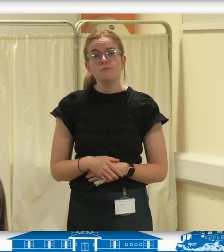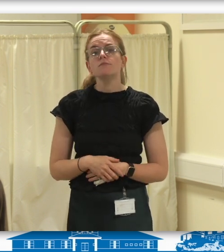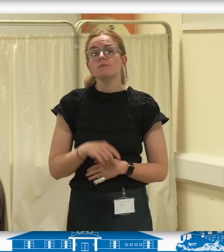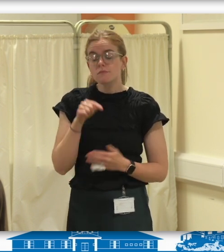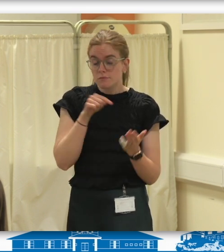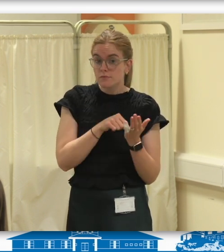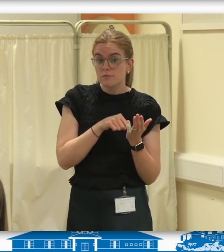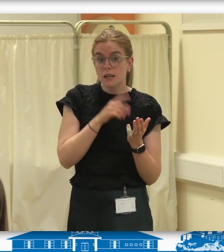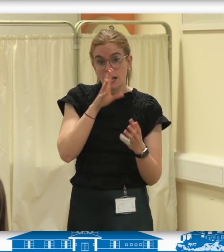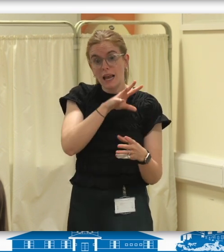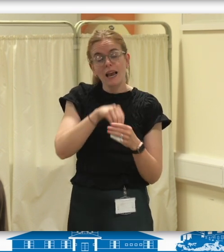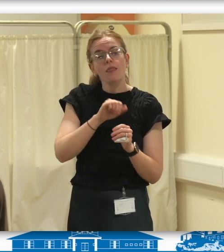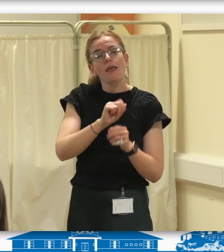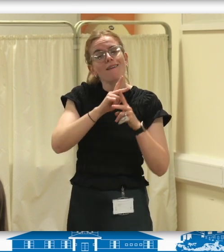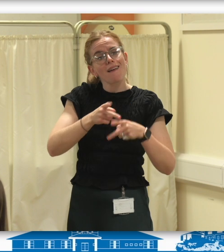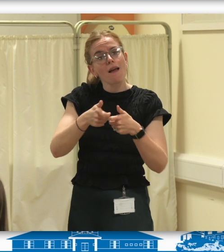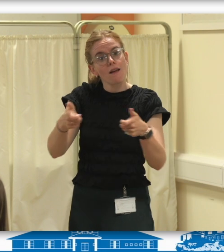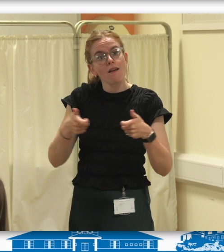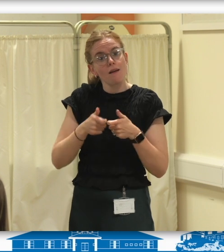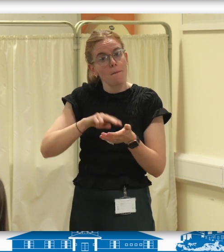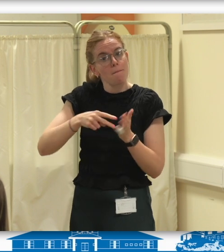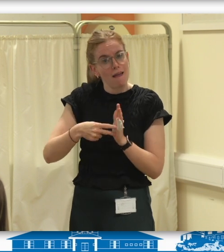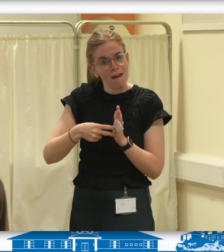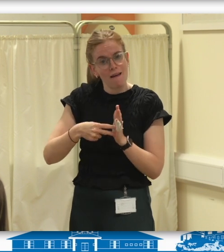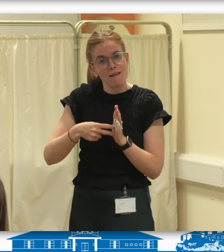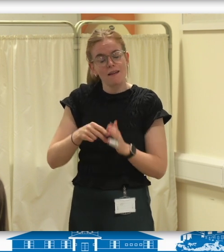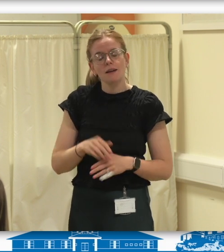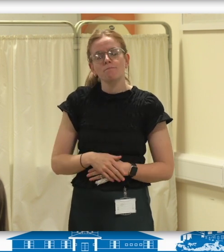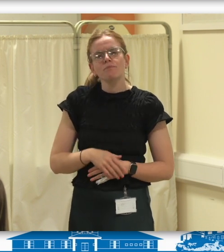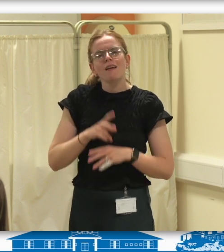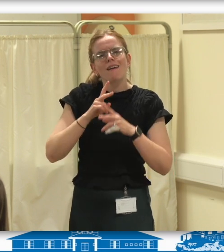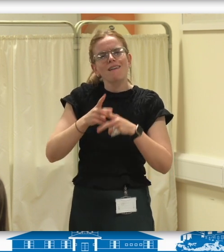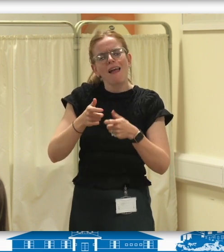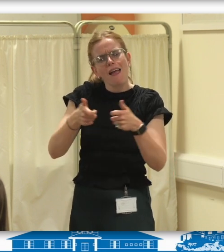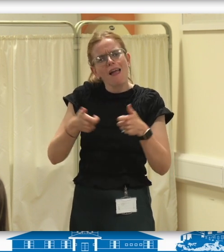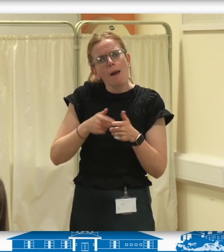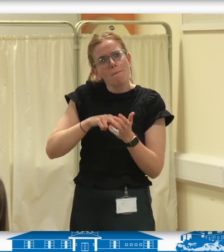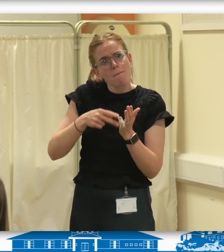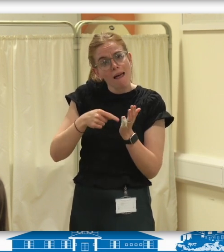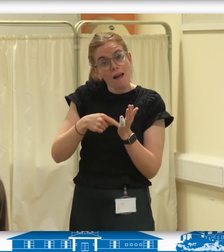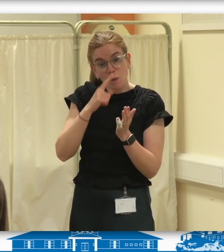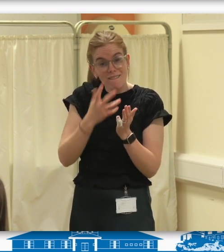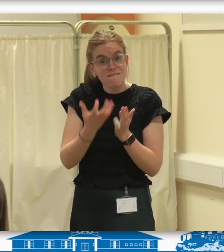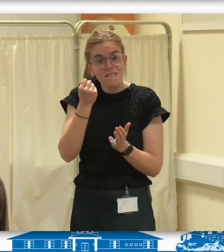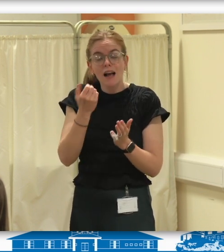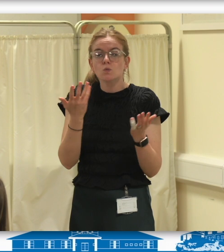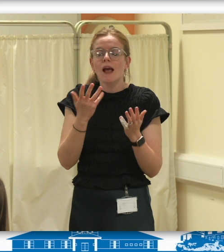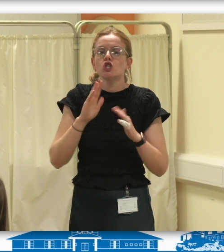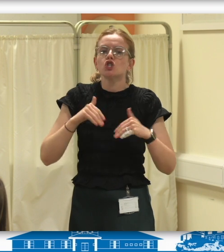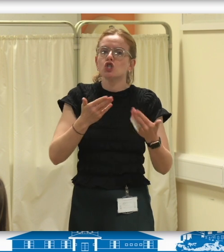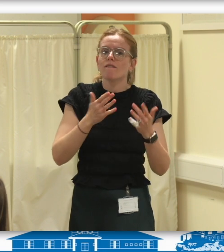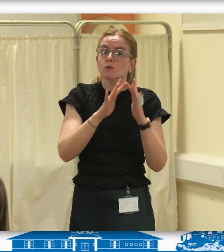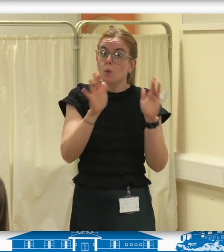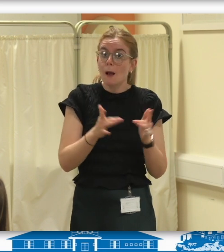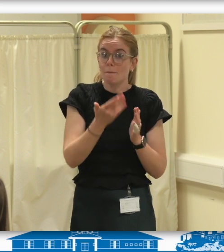can be included in their care plan. A blank care plan can be found on the service website and is offered to each person coming through